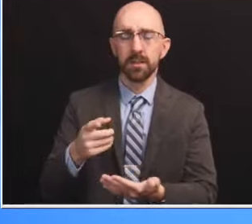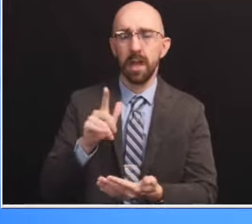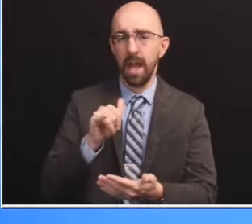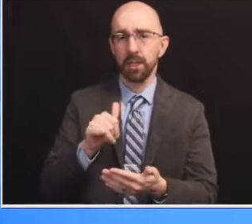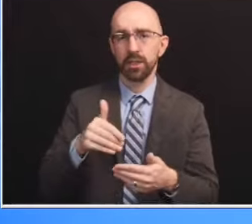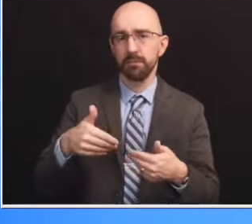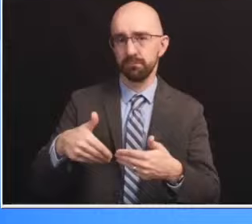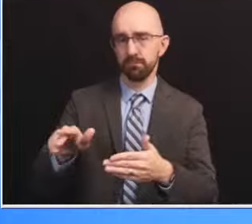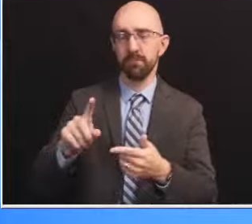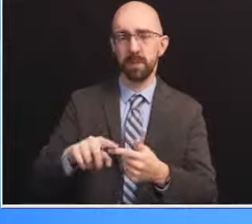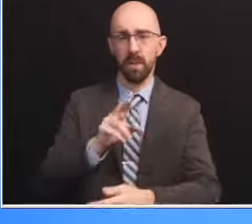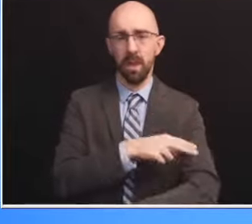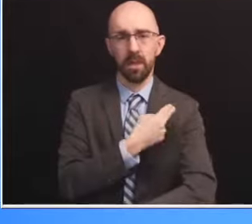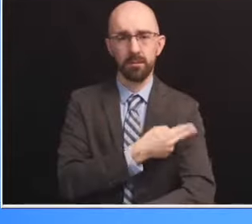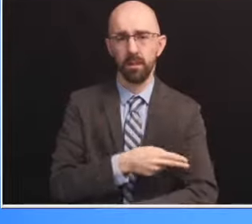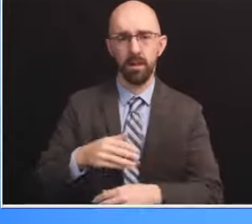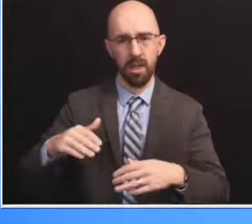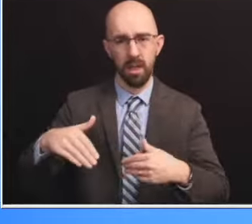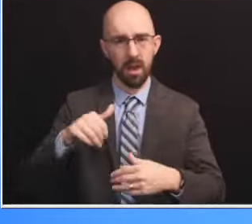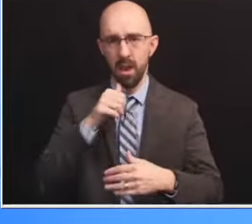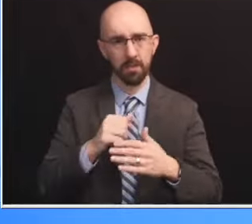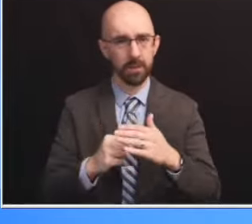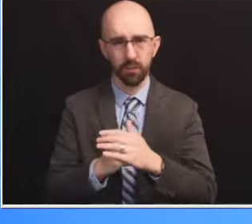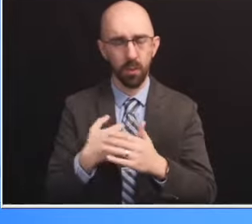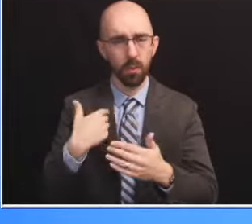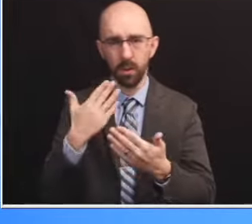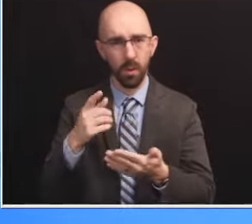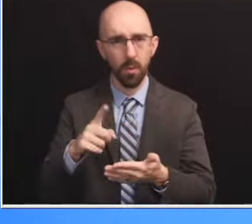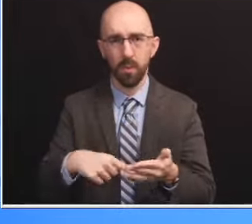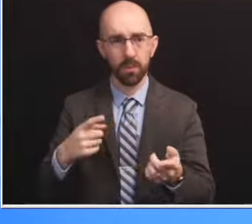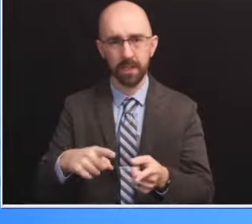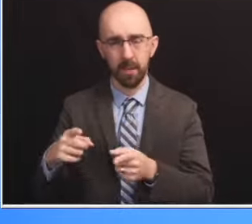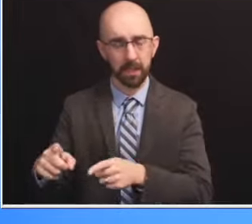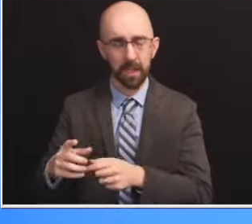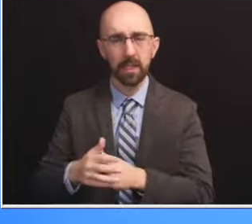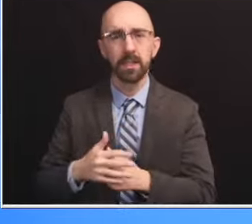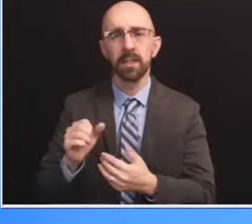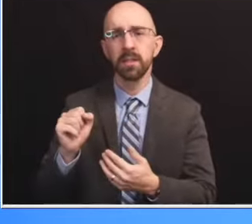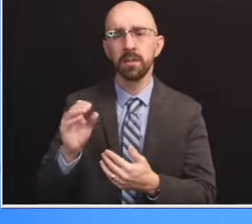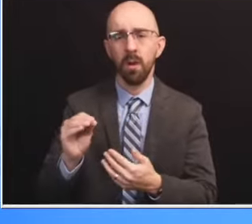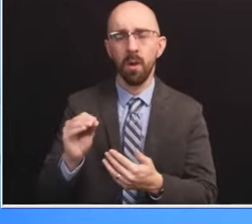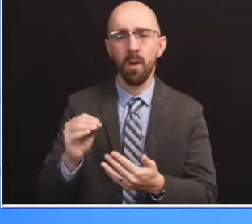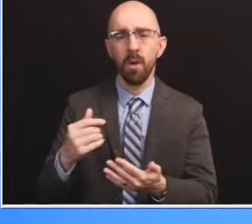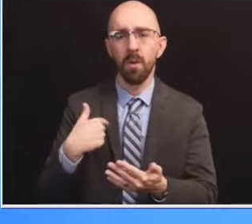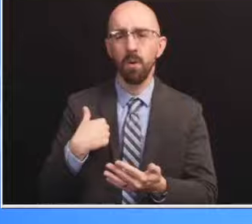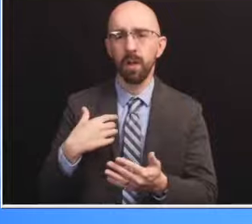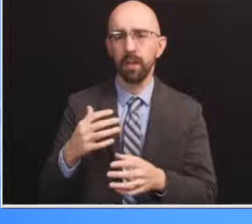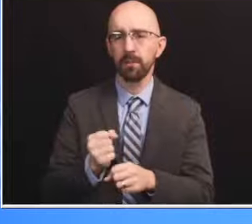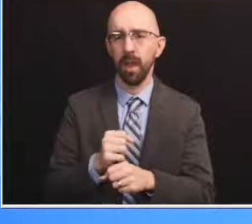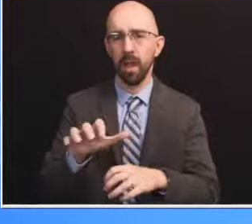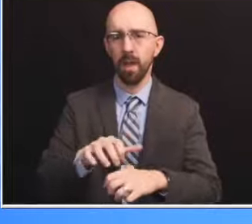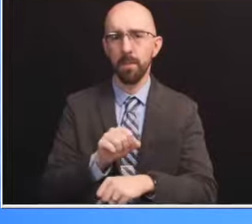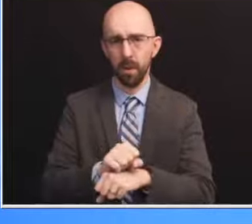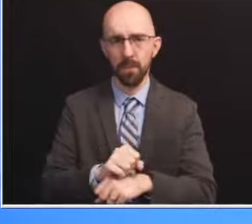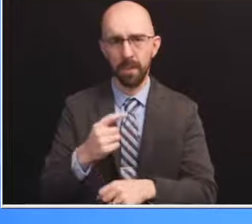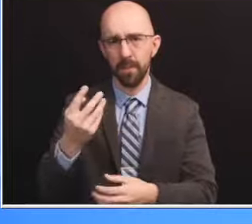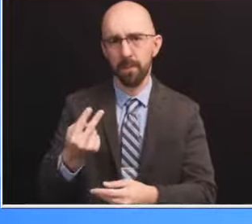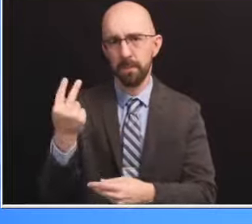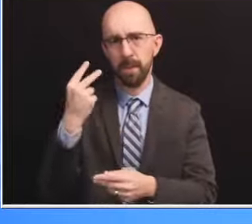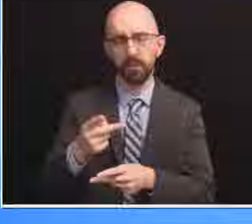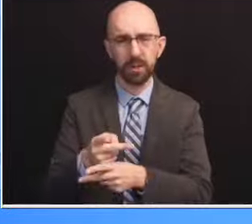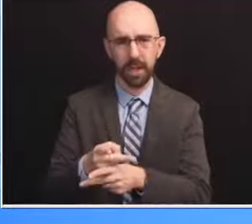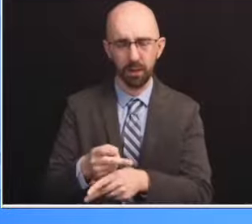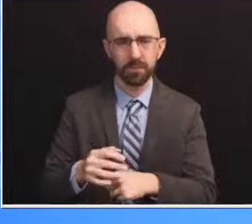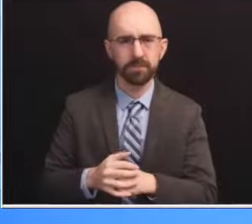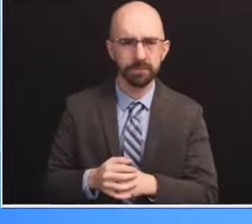hospital. It had not been a stroke. We didn't know what was happening, and so we sought an appointment at memory care.